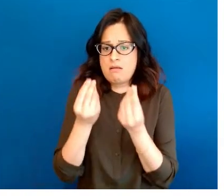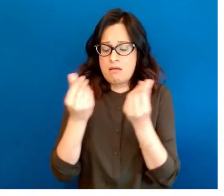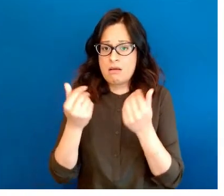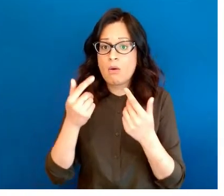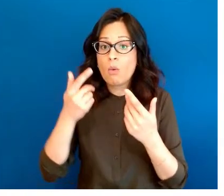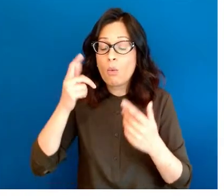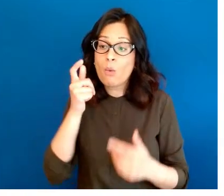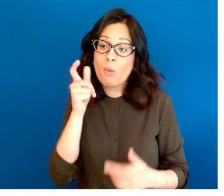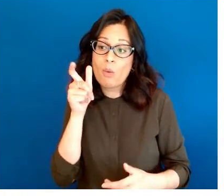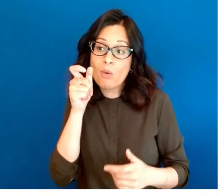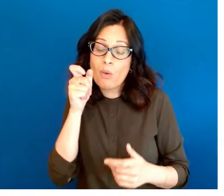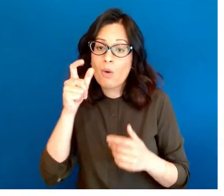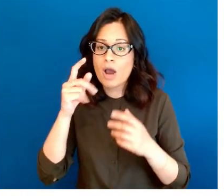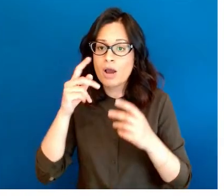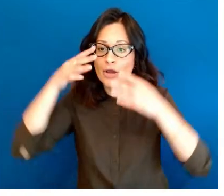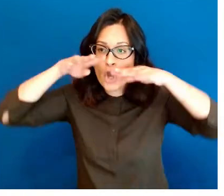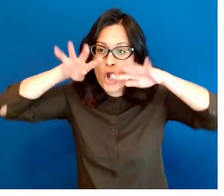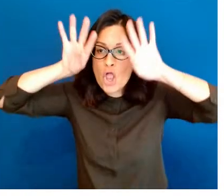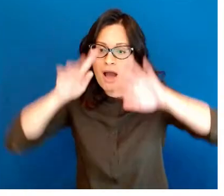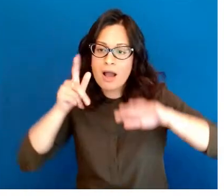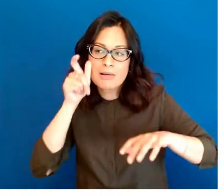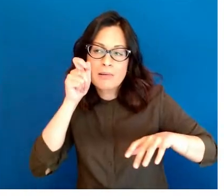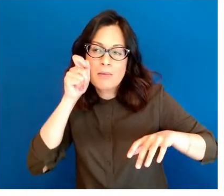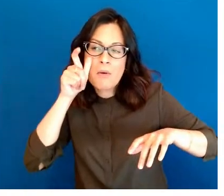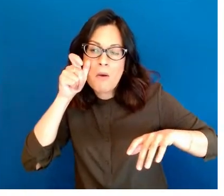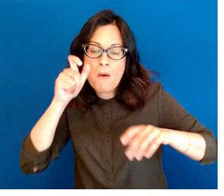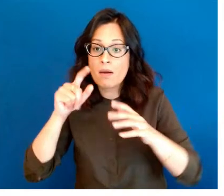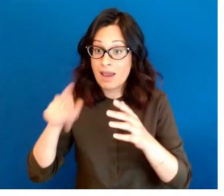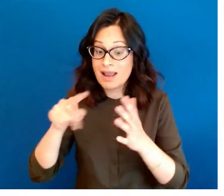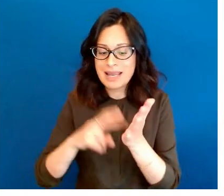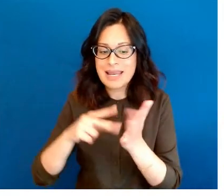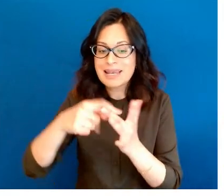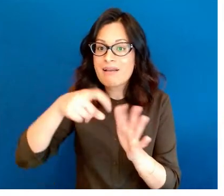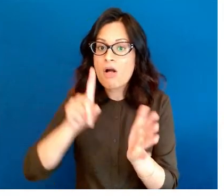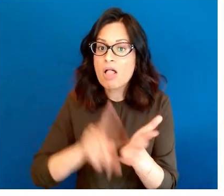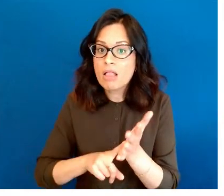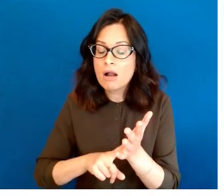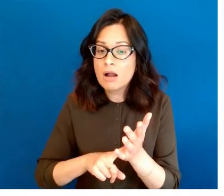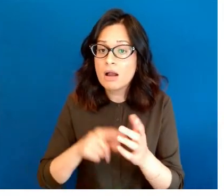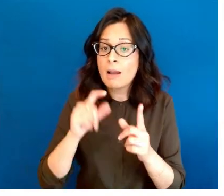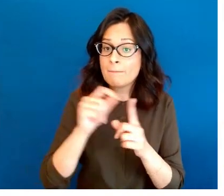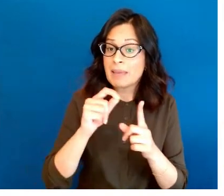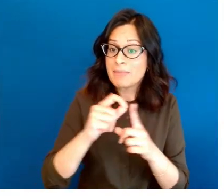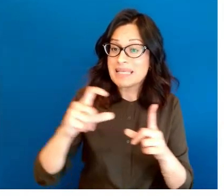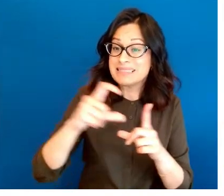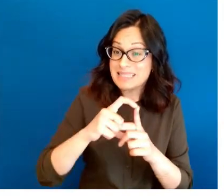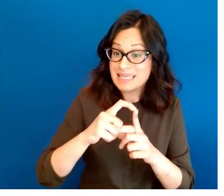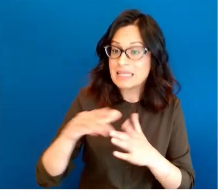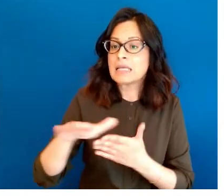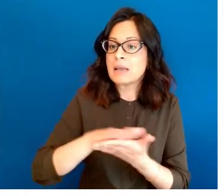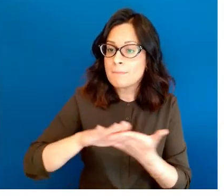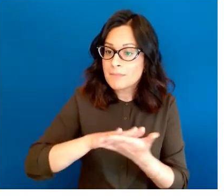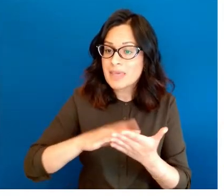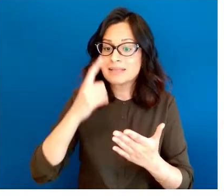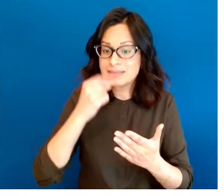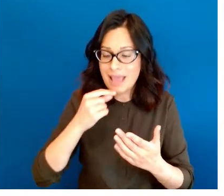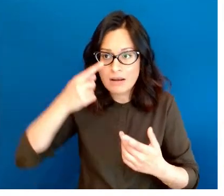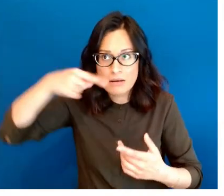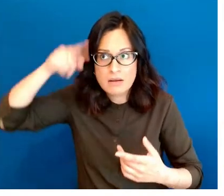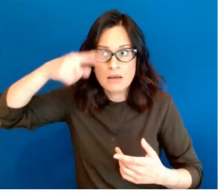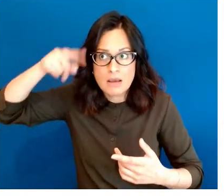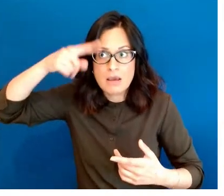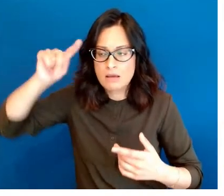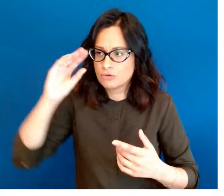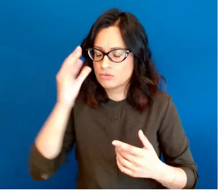that contain nickel. PPD is black eyelash dye, but you can also transfer that from your